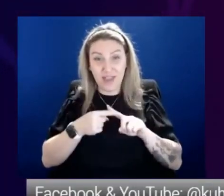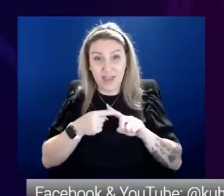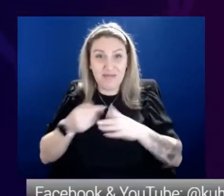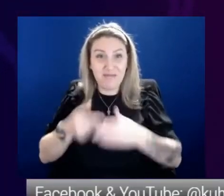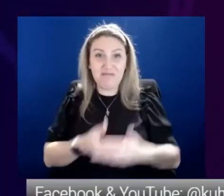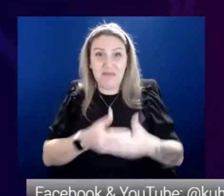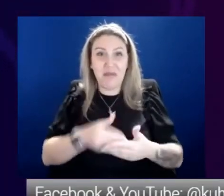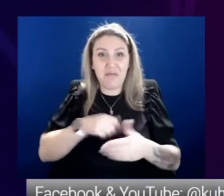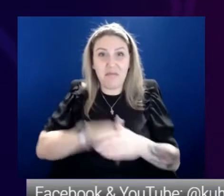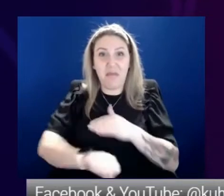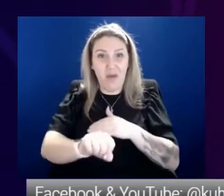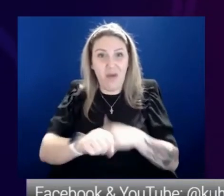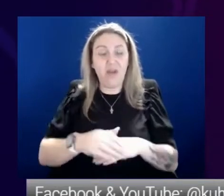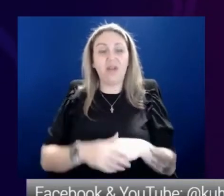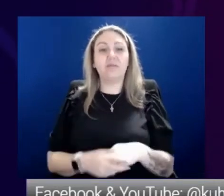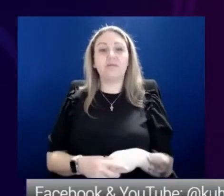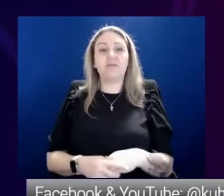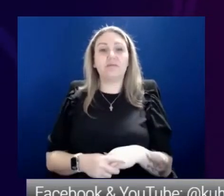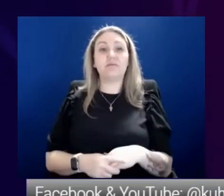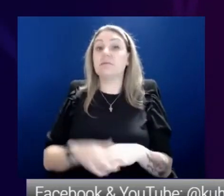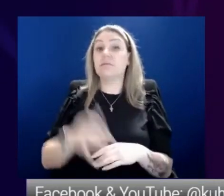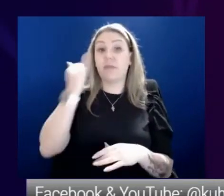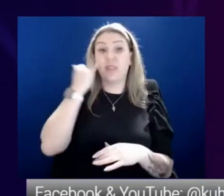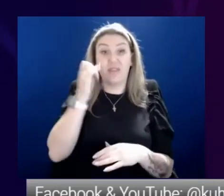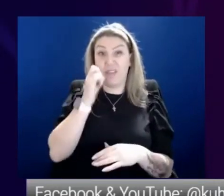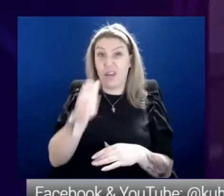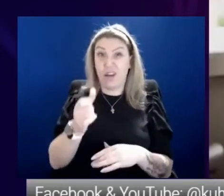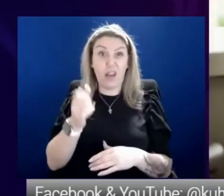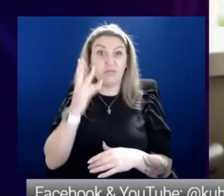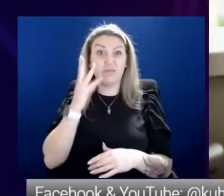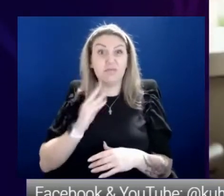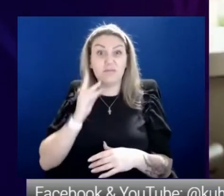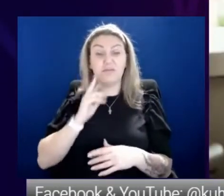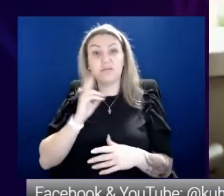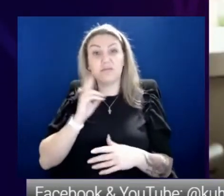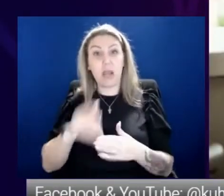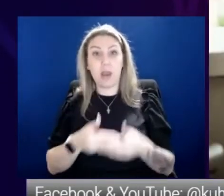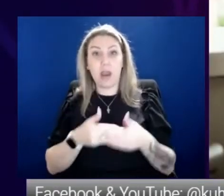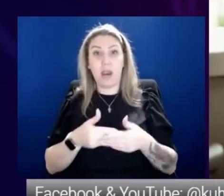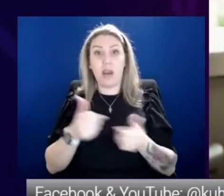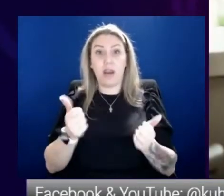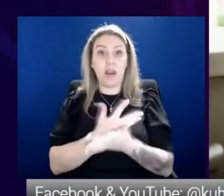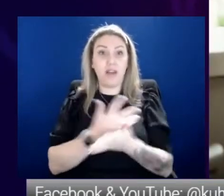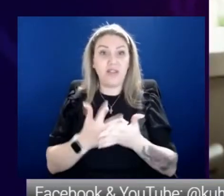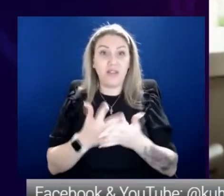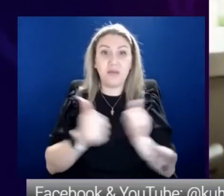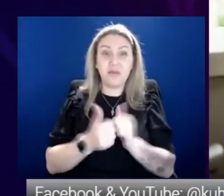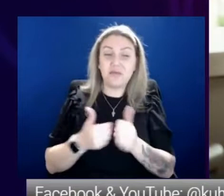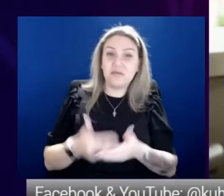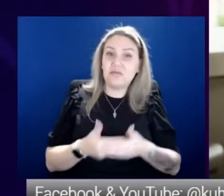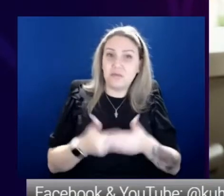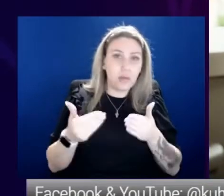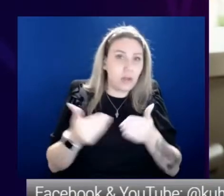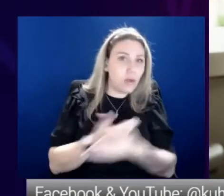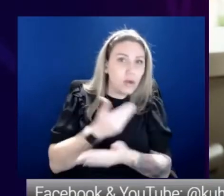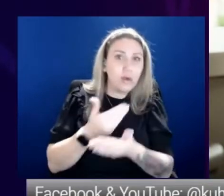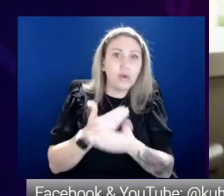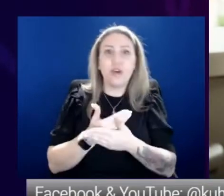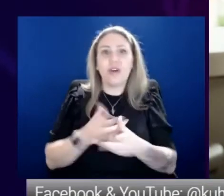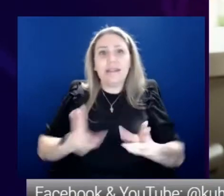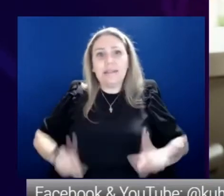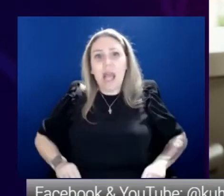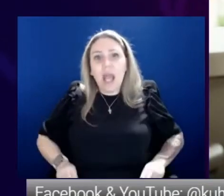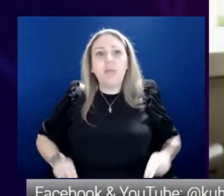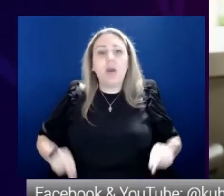house. If you've not been around babies, everything you're doing with this baby is new, whether it's putting the diaper on or putting